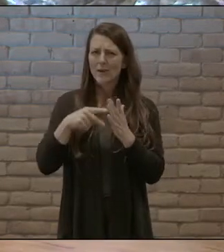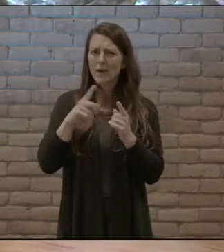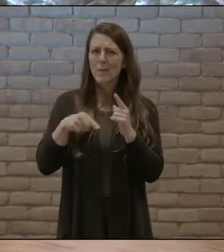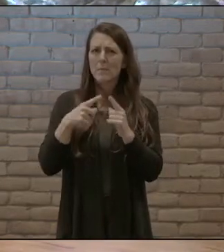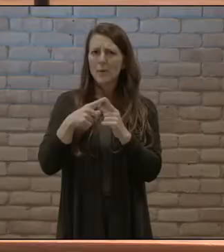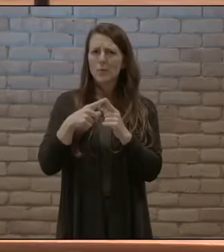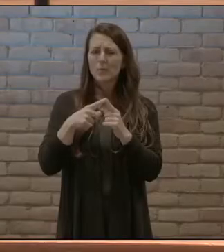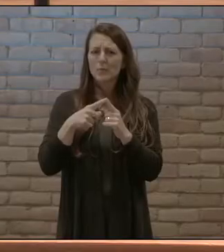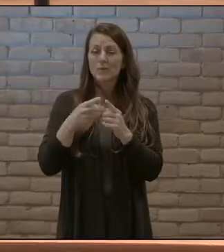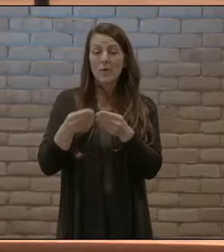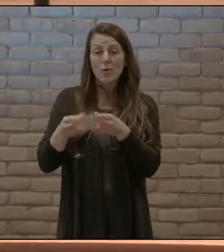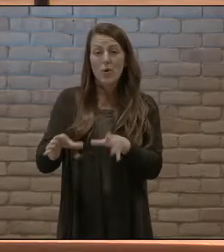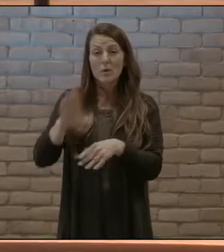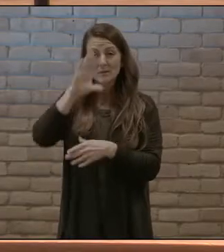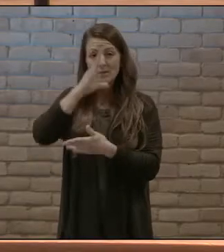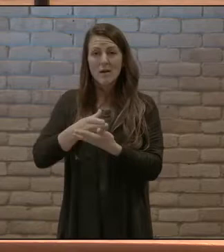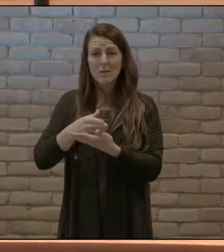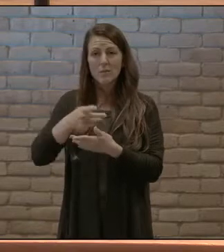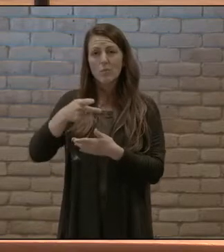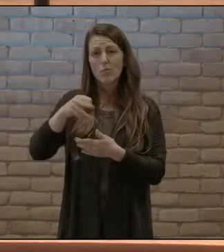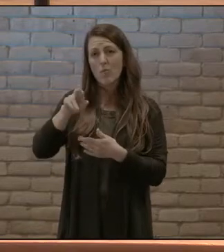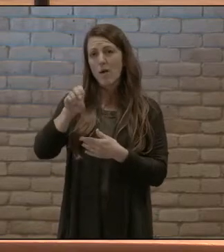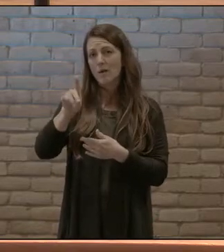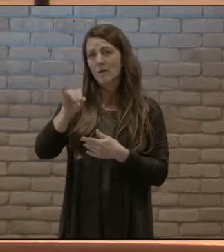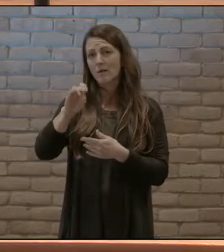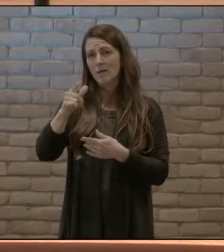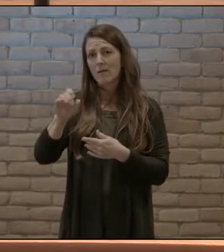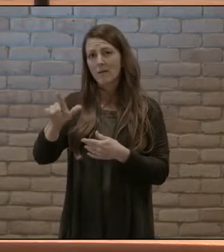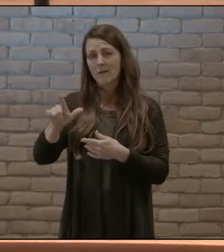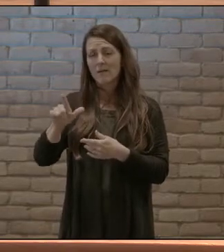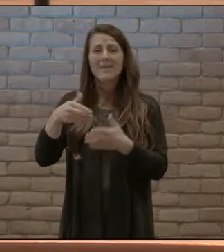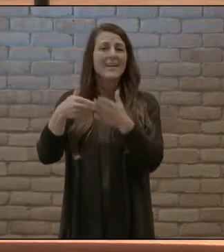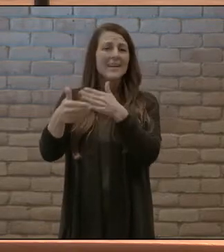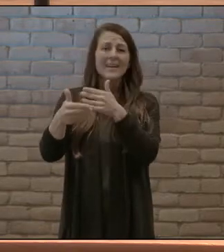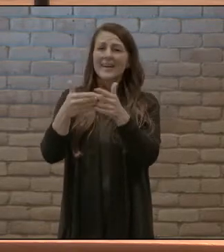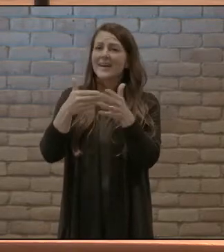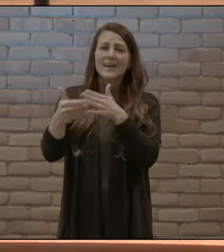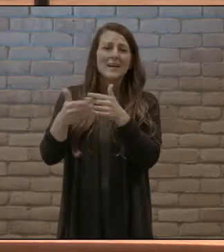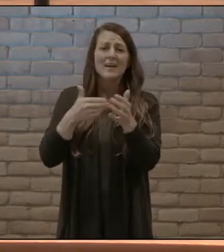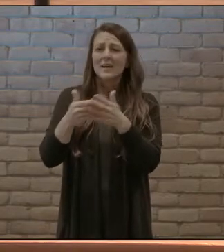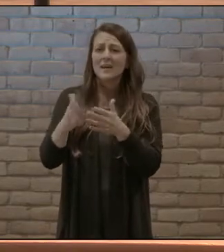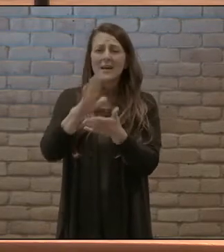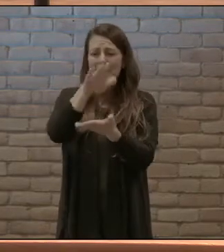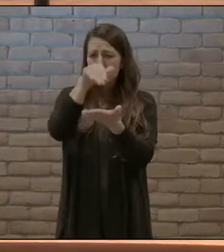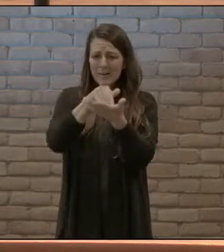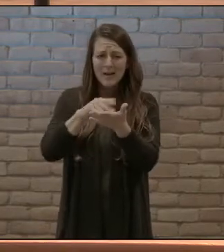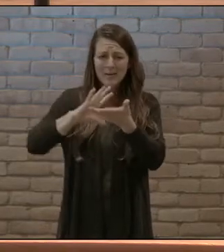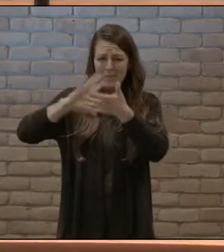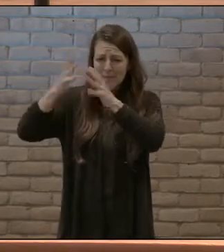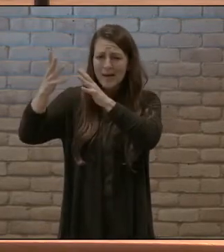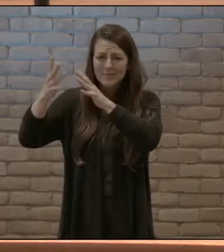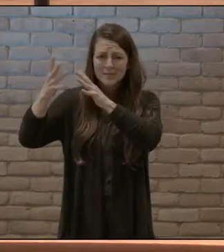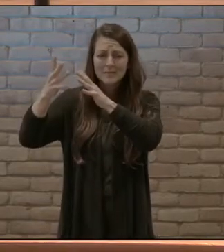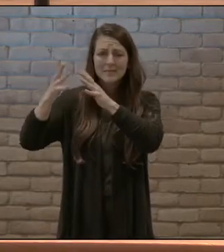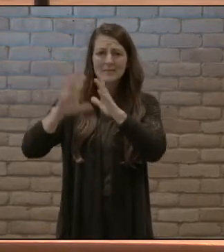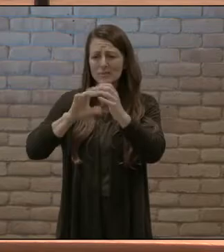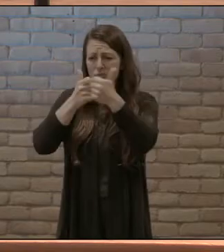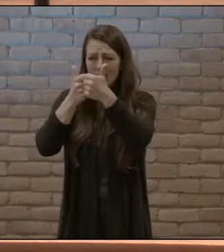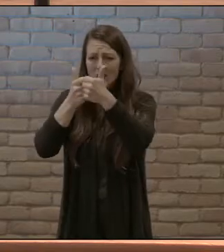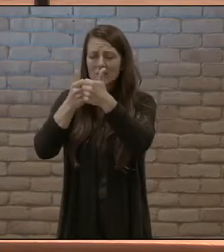the lost son. In the midst of the mess, in the midst of the challenge, he realizes what home